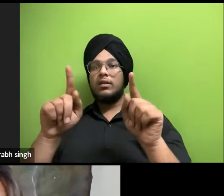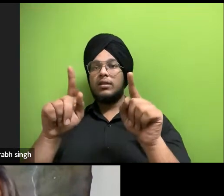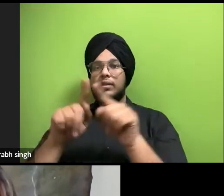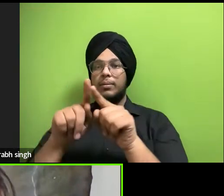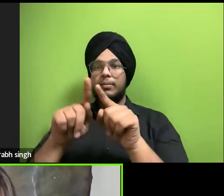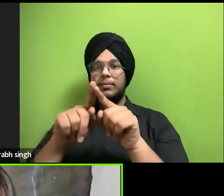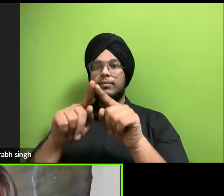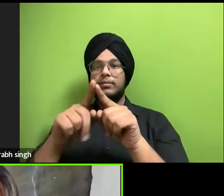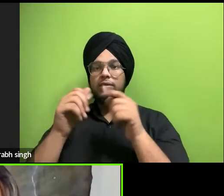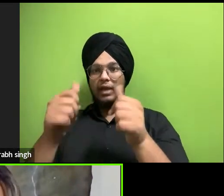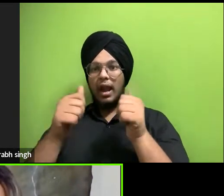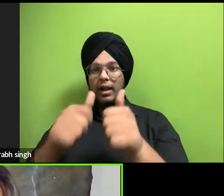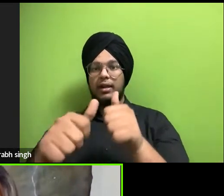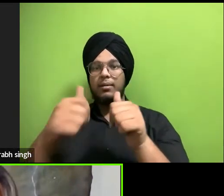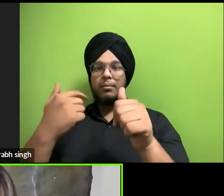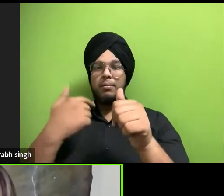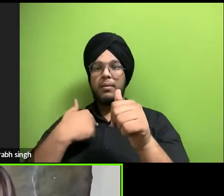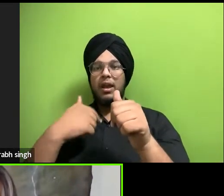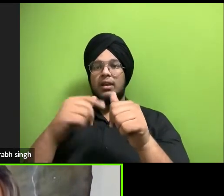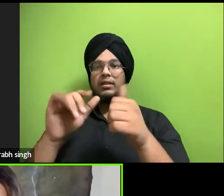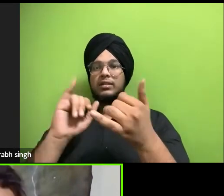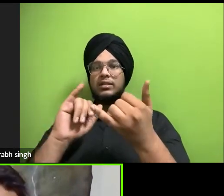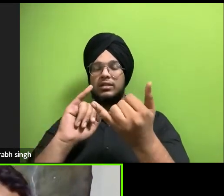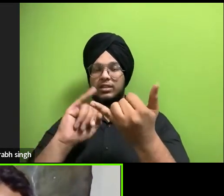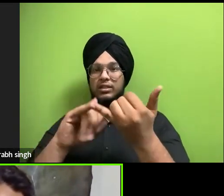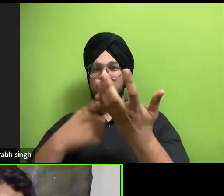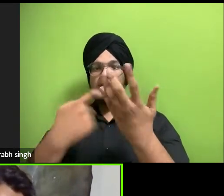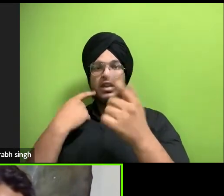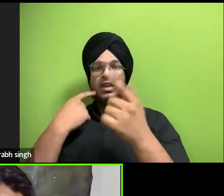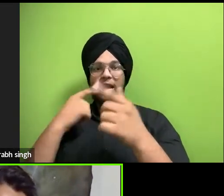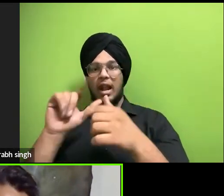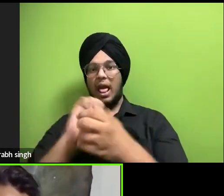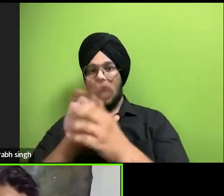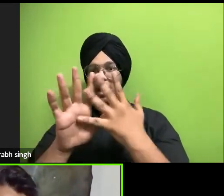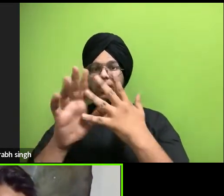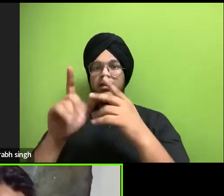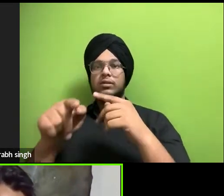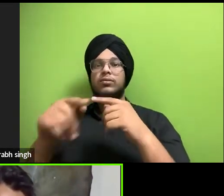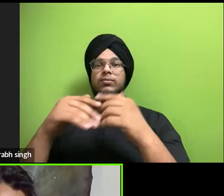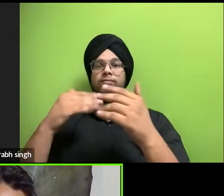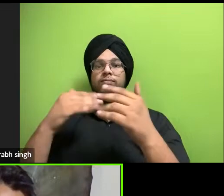the unrest in Sri Lanka, which continues to,